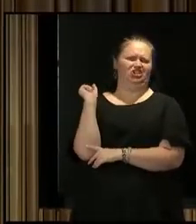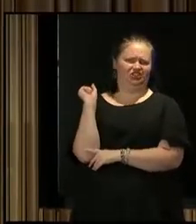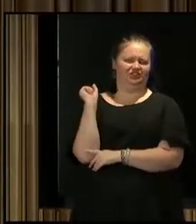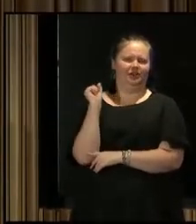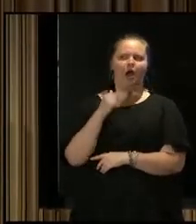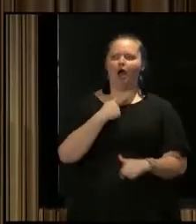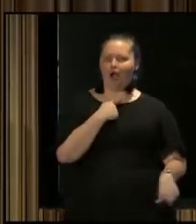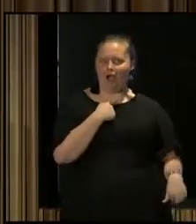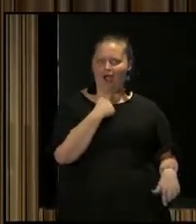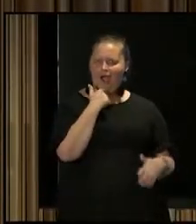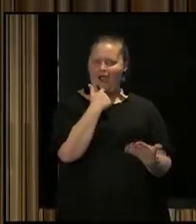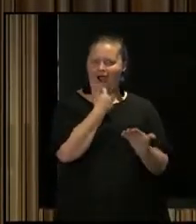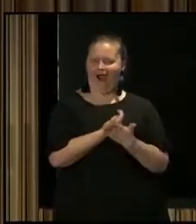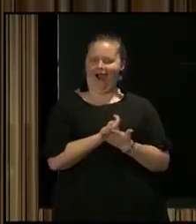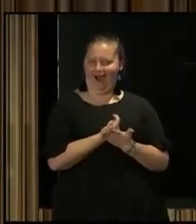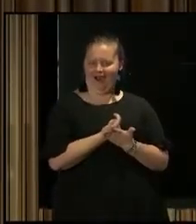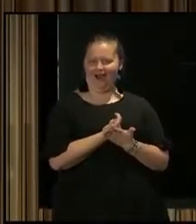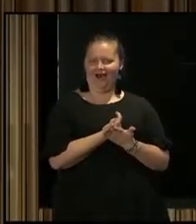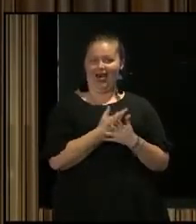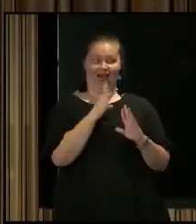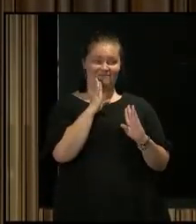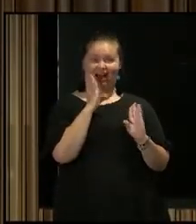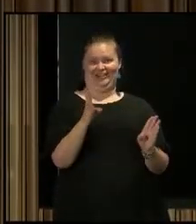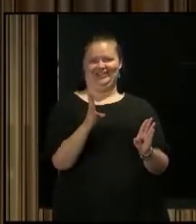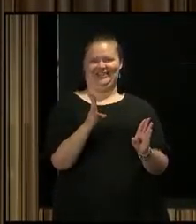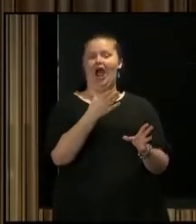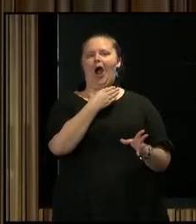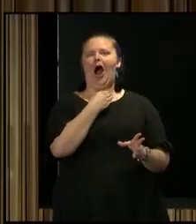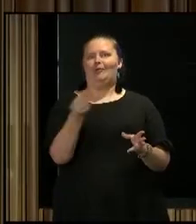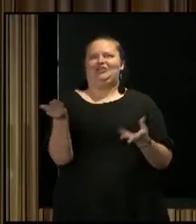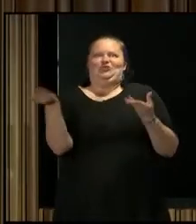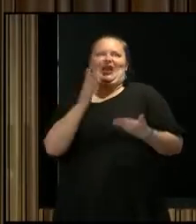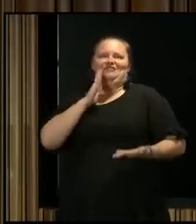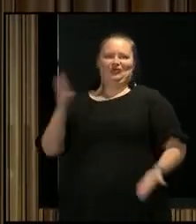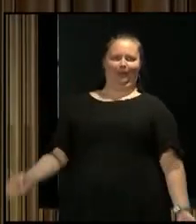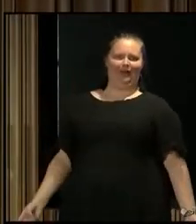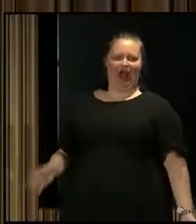I am gobsmacked. This is incredible. I wish you gave the talk.